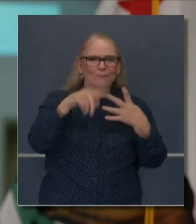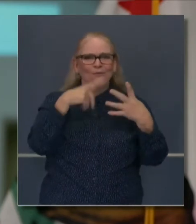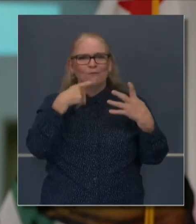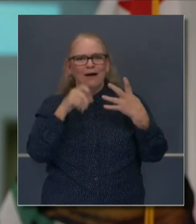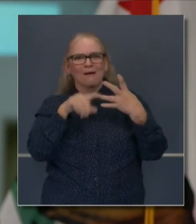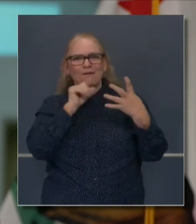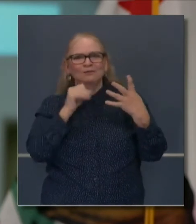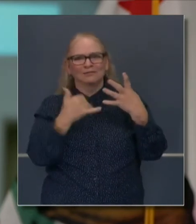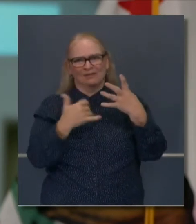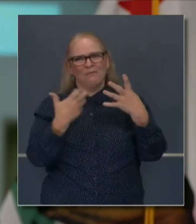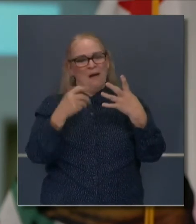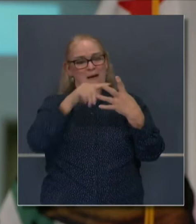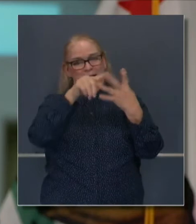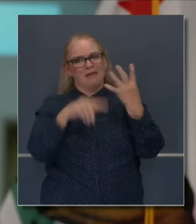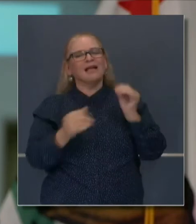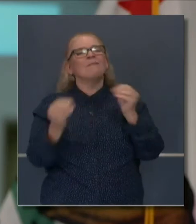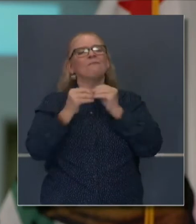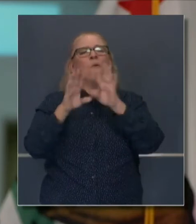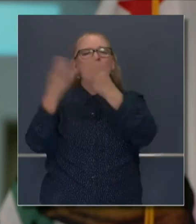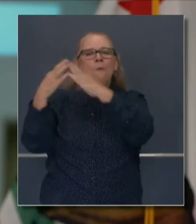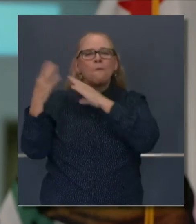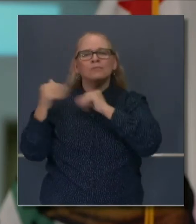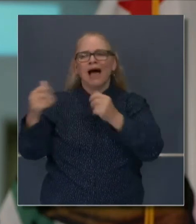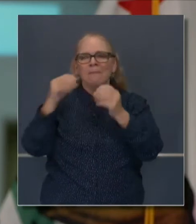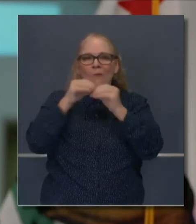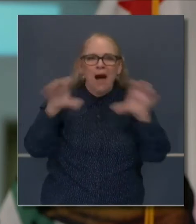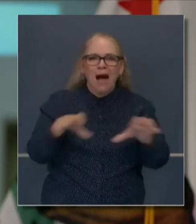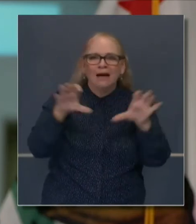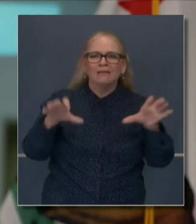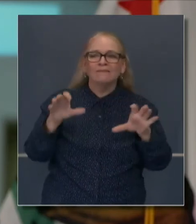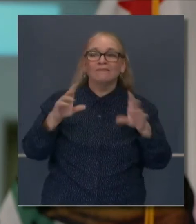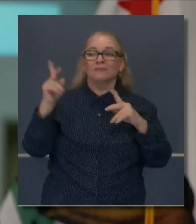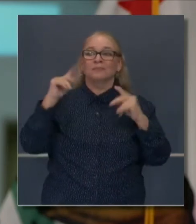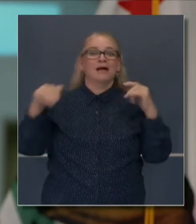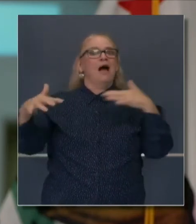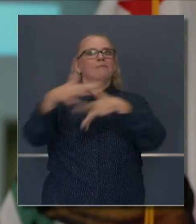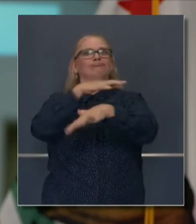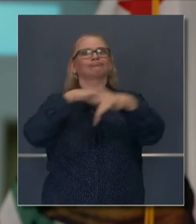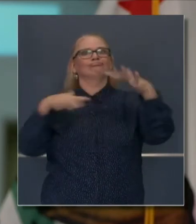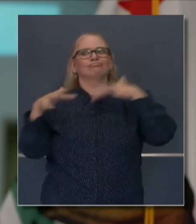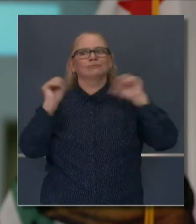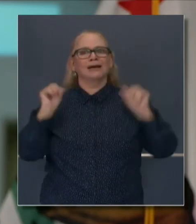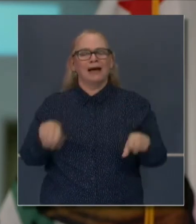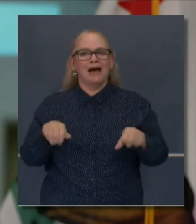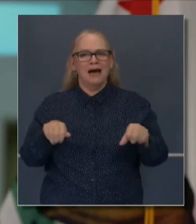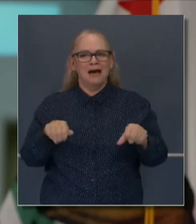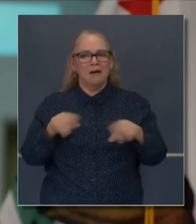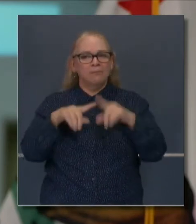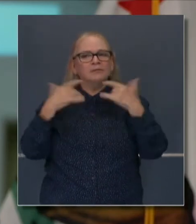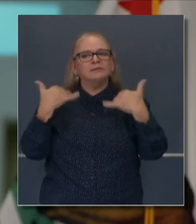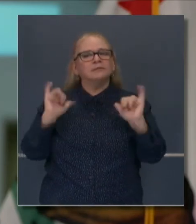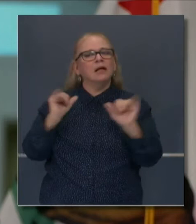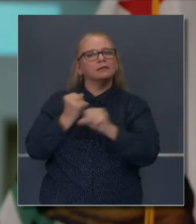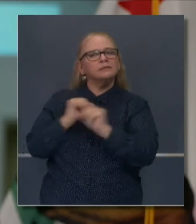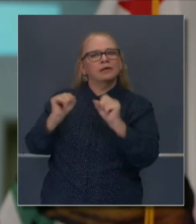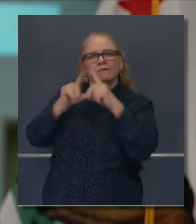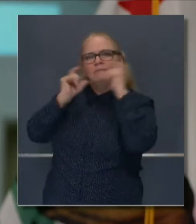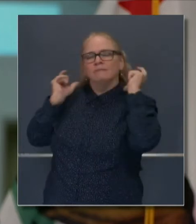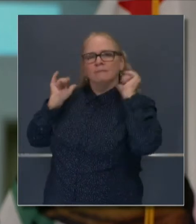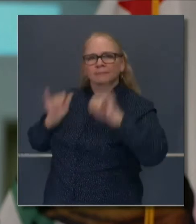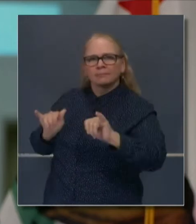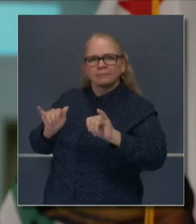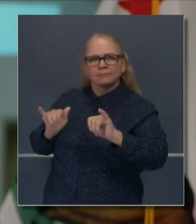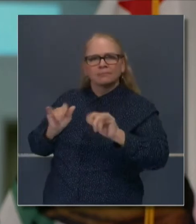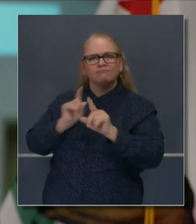activity, more and more mixing, that we do so in a safe and responsible manner. And so forgive me for the redundancy, forgive